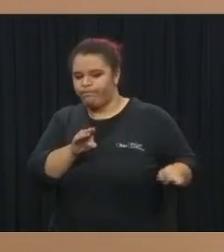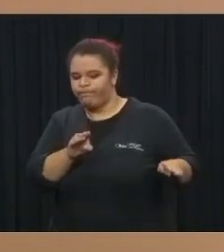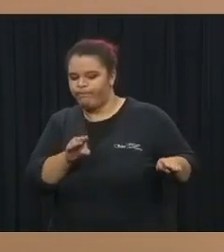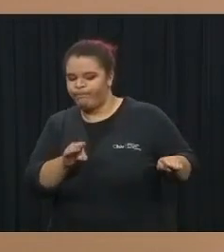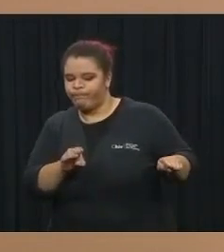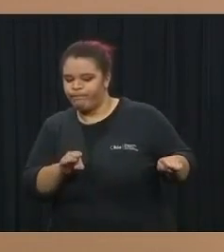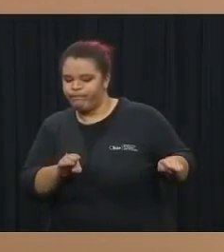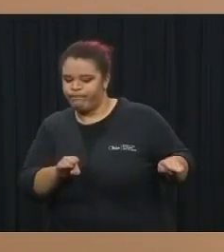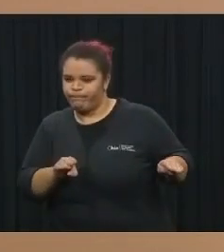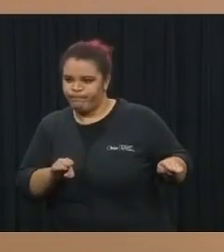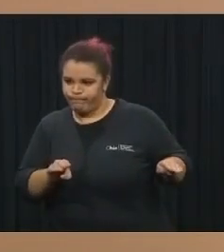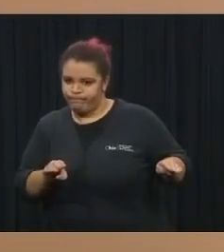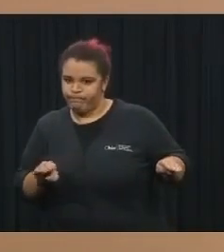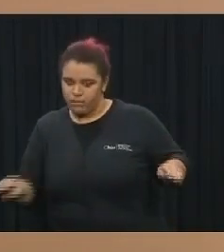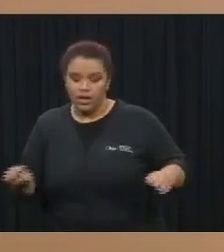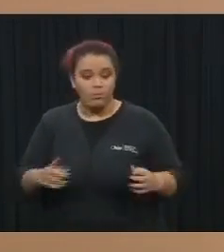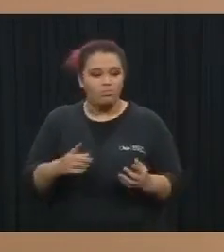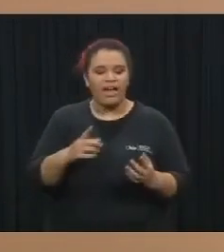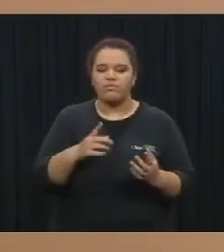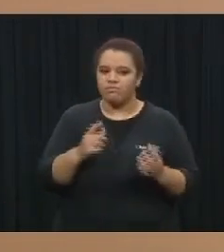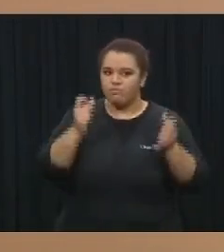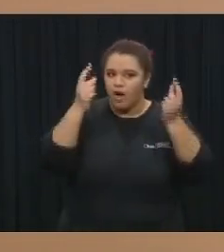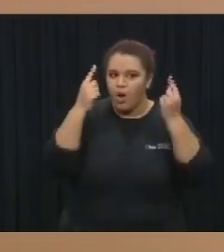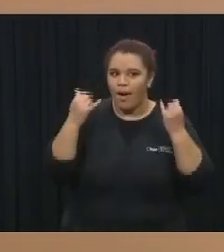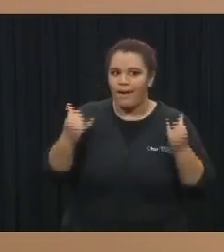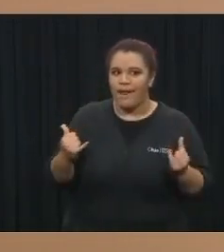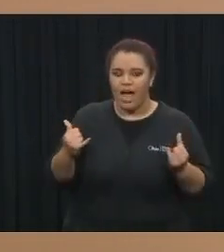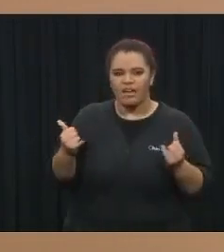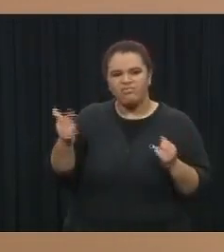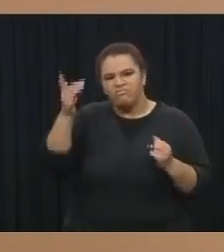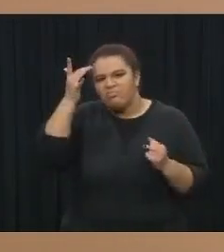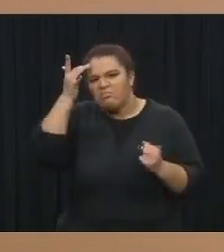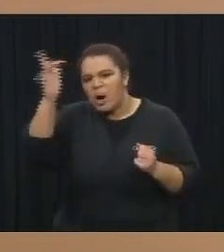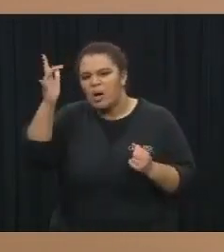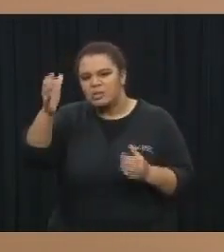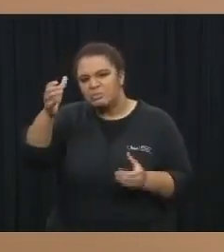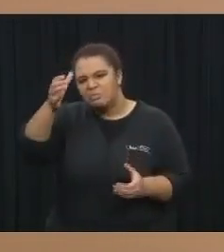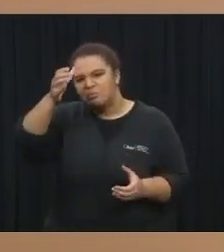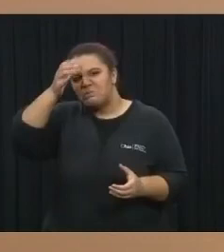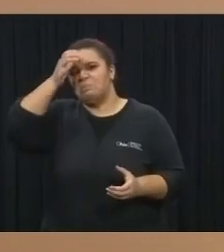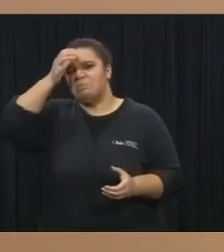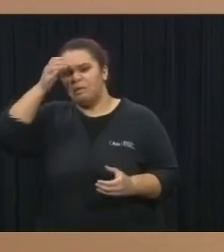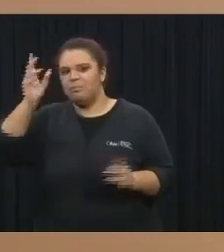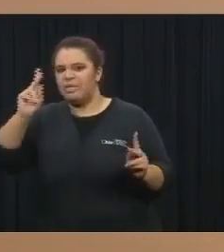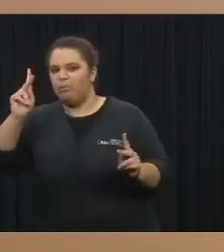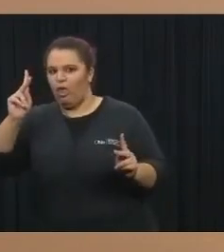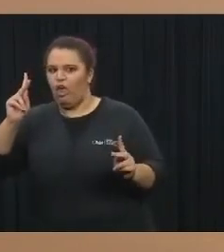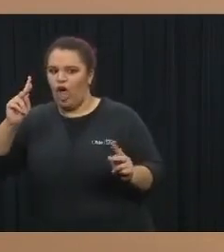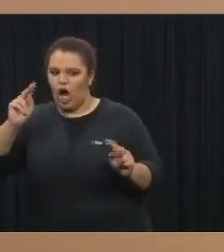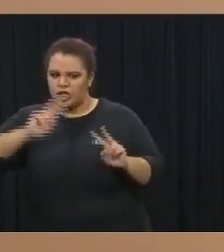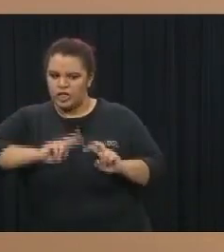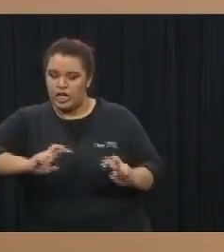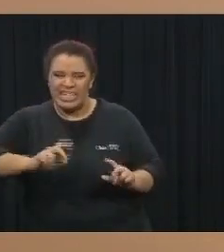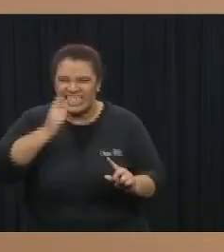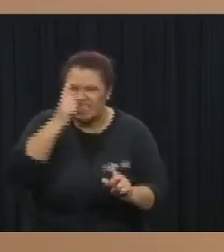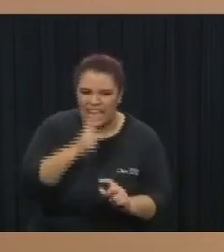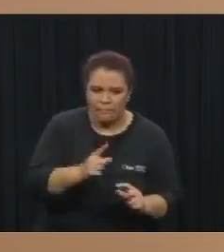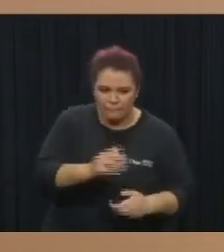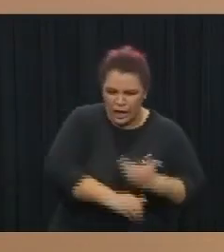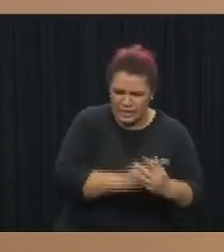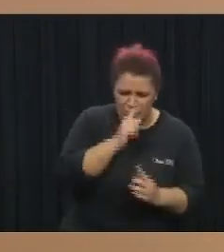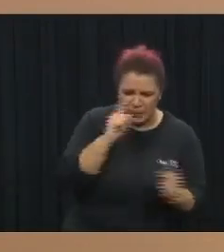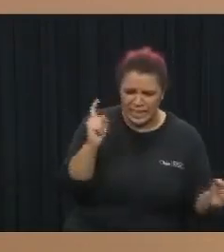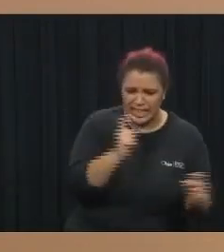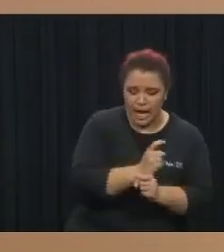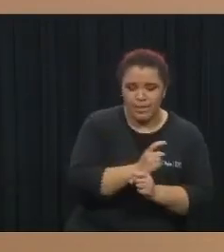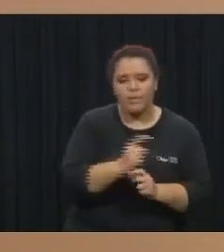the best minds in the world are looking at what's happening and what's happening in other countries as they withdraw and what we know, and we'll do